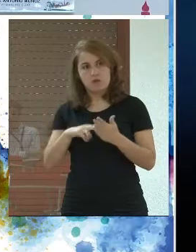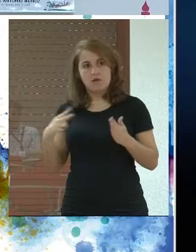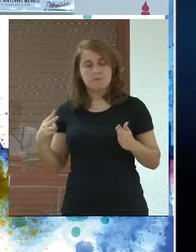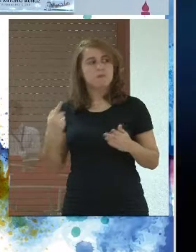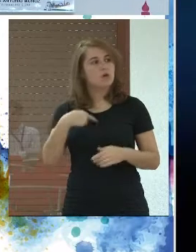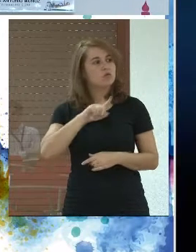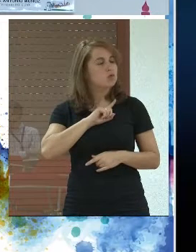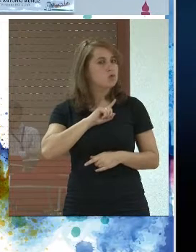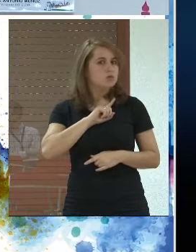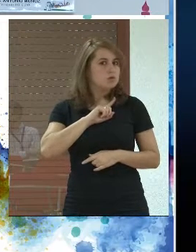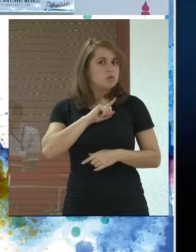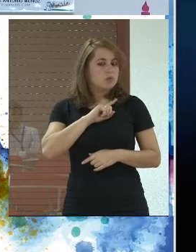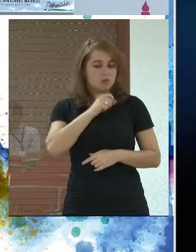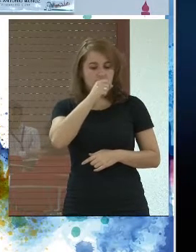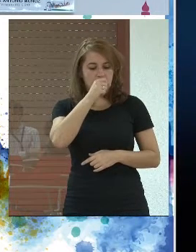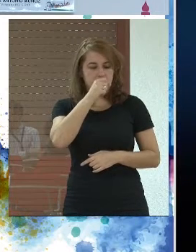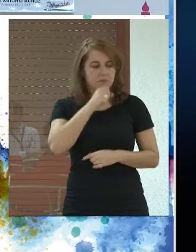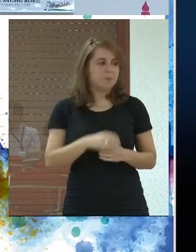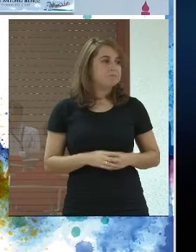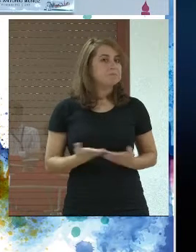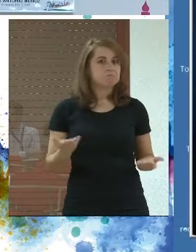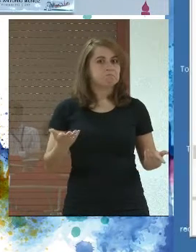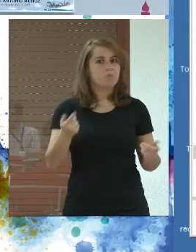Very good results with this technology.